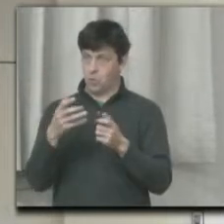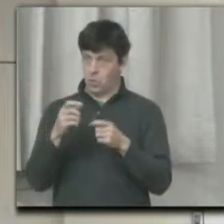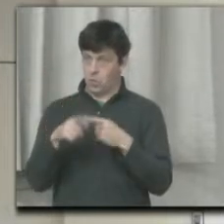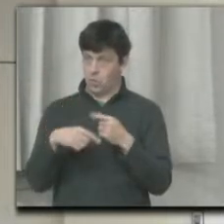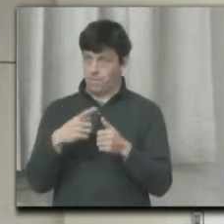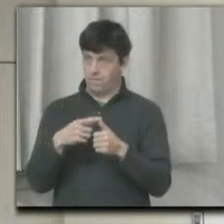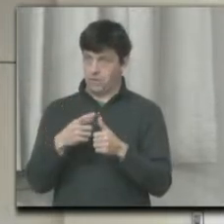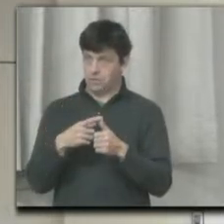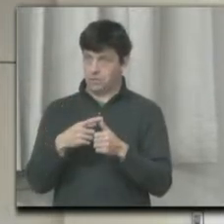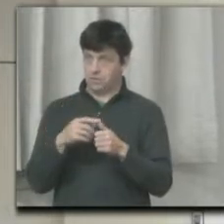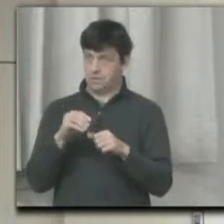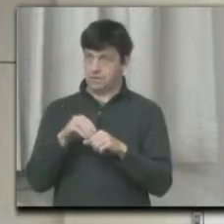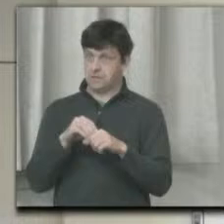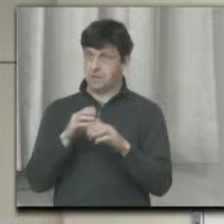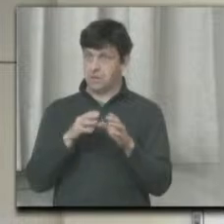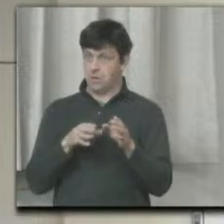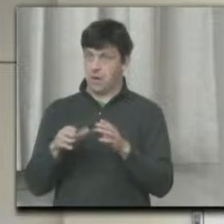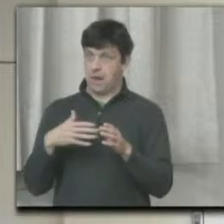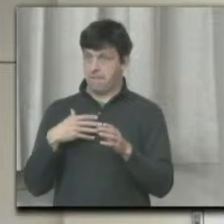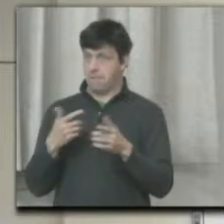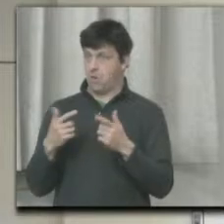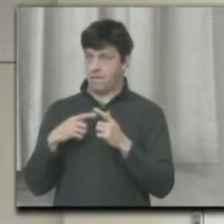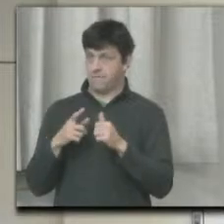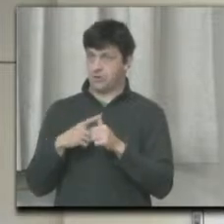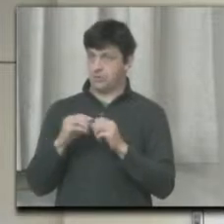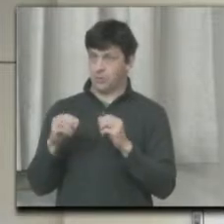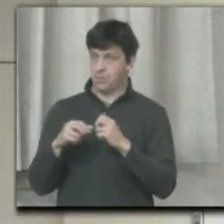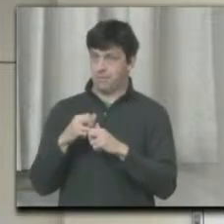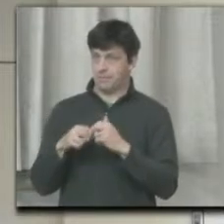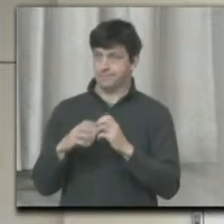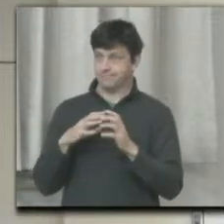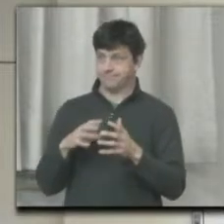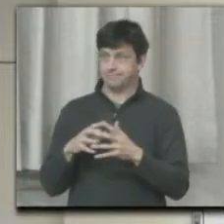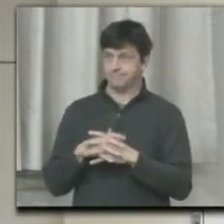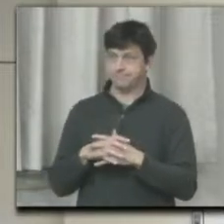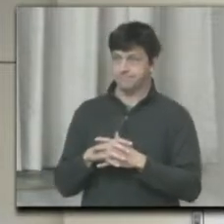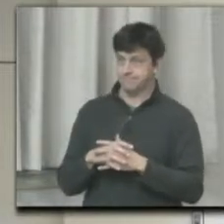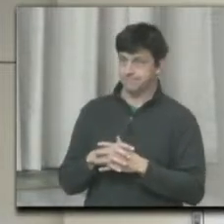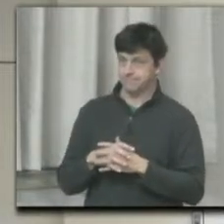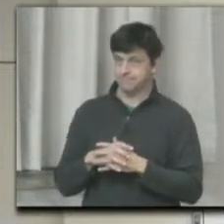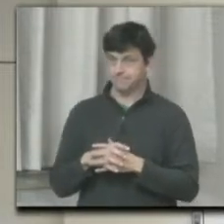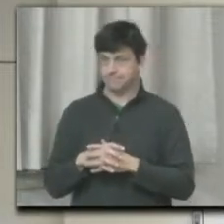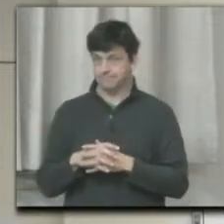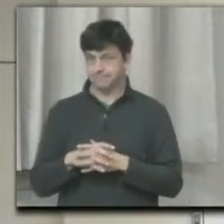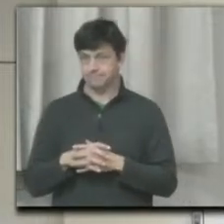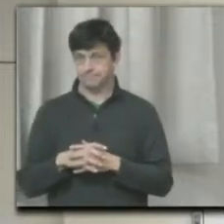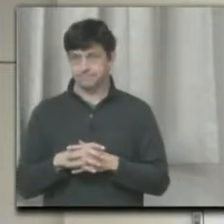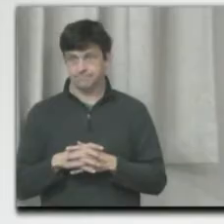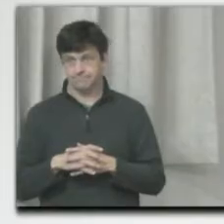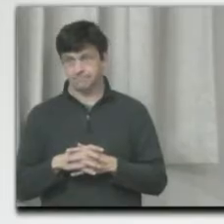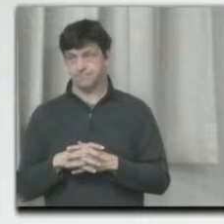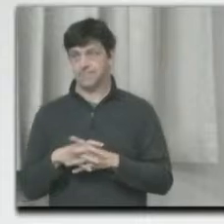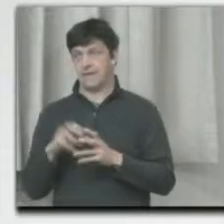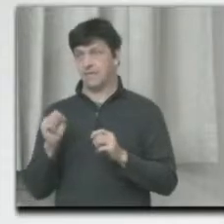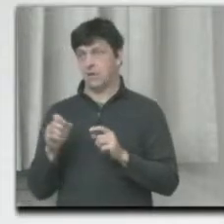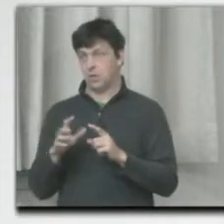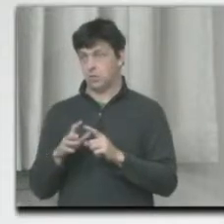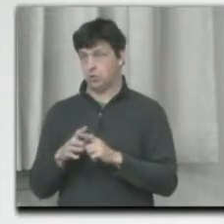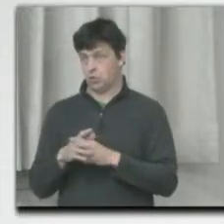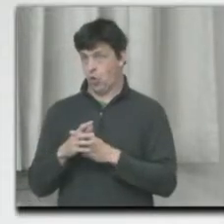Yeah, it's in the order of the, yeah, I'm happy to go first. It's not a problem at all. Absolutely. If you could start